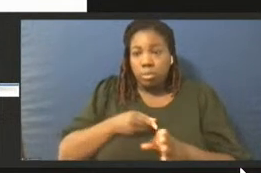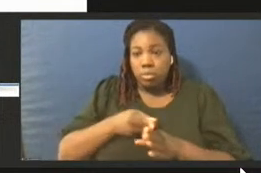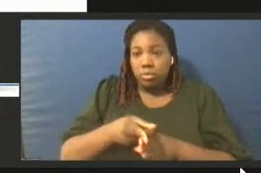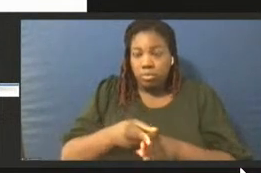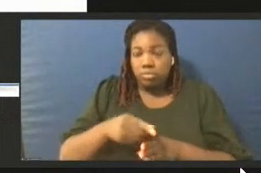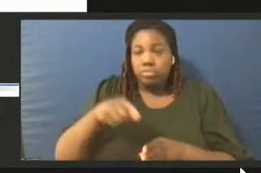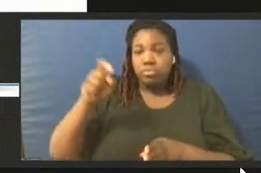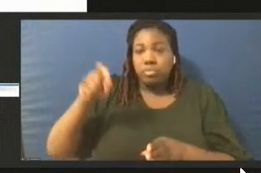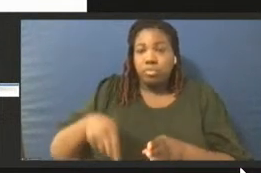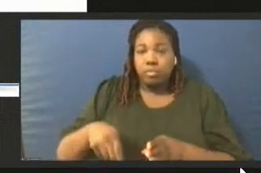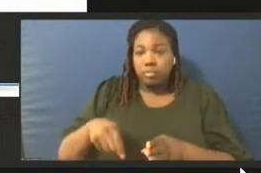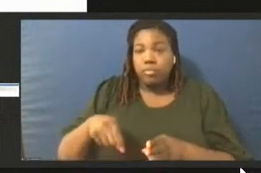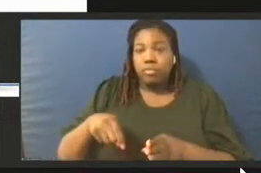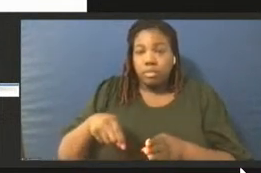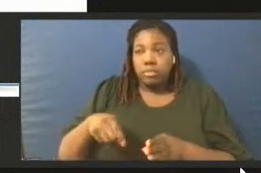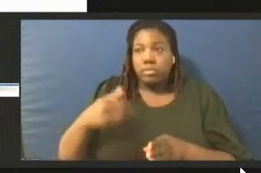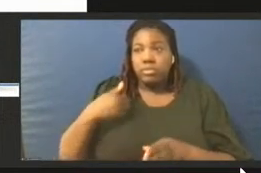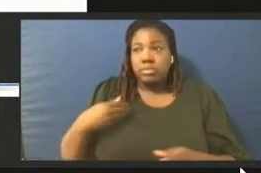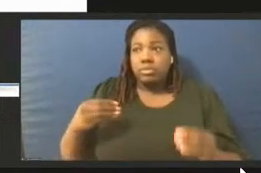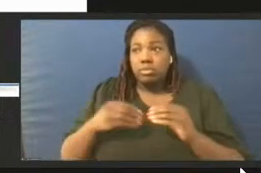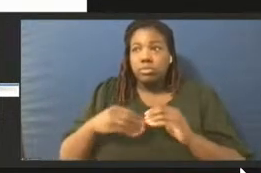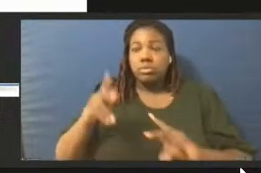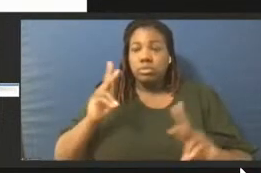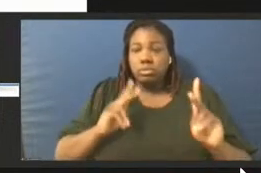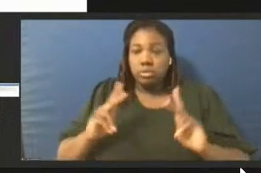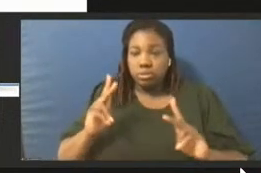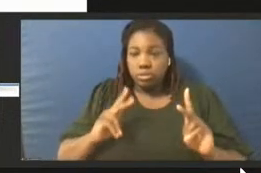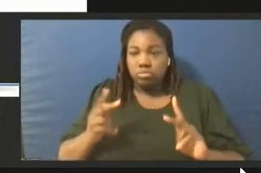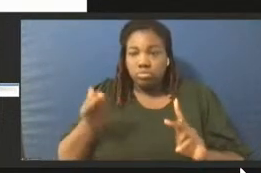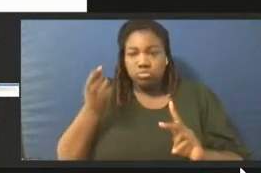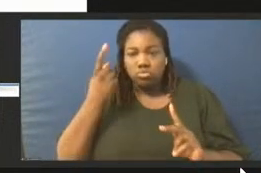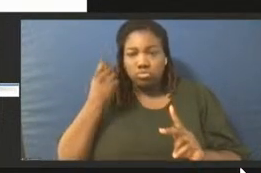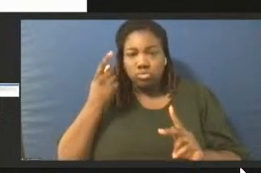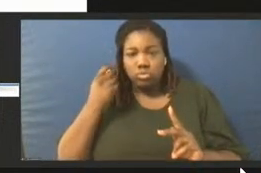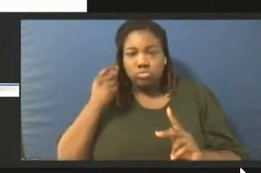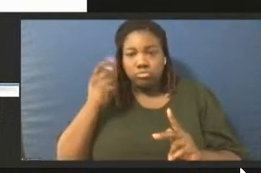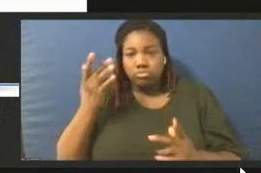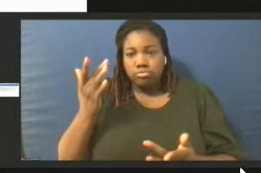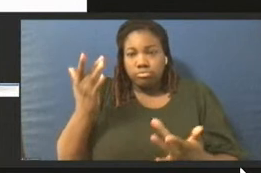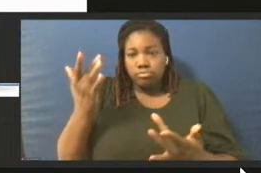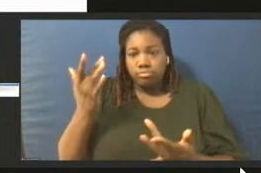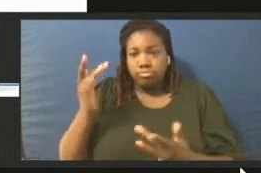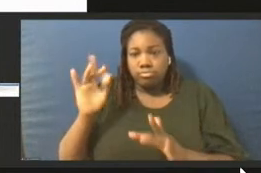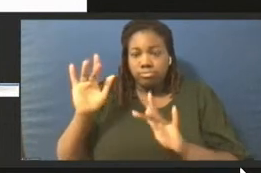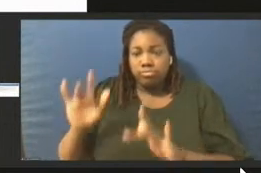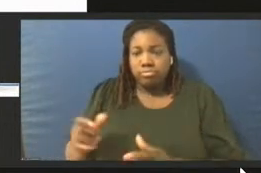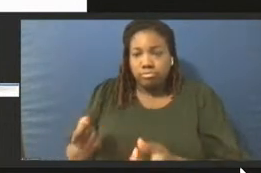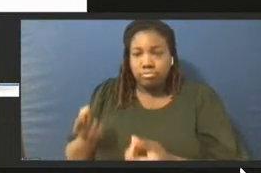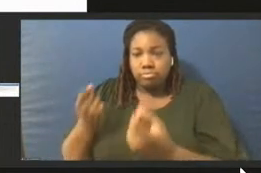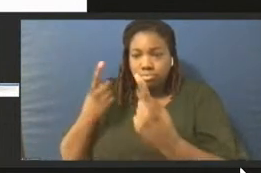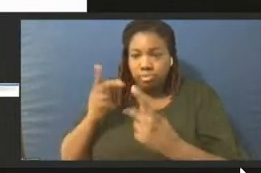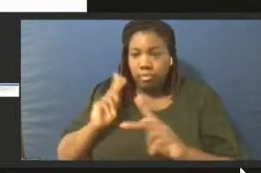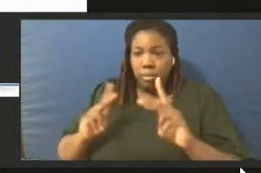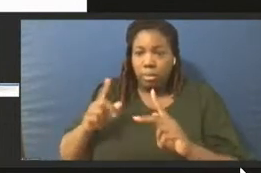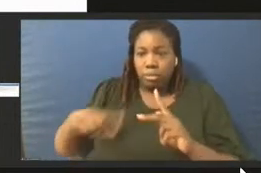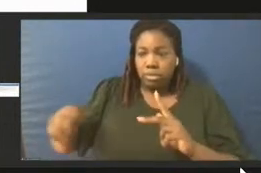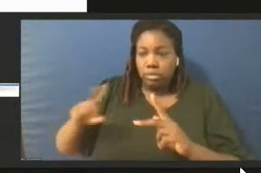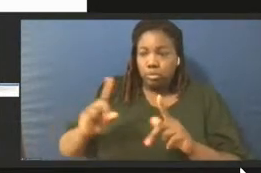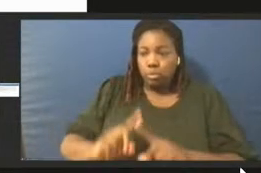to have more people understand and empathize with people who are different than they